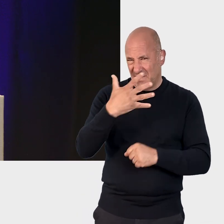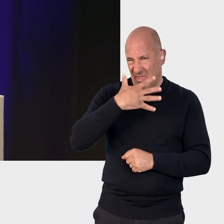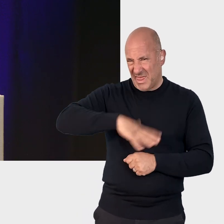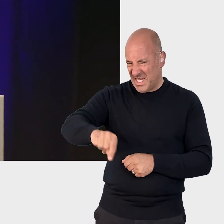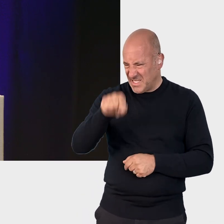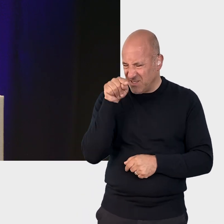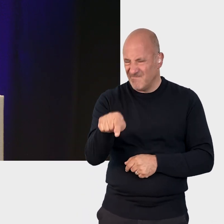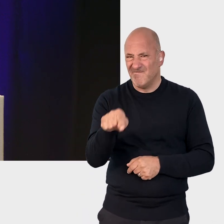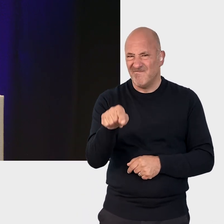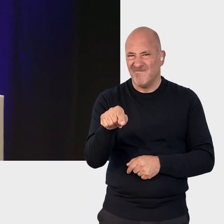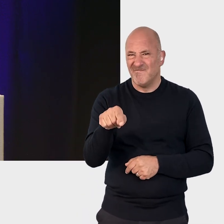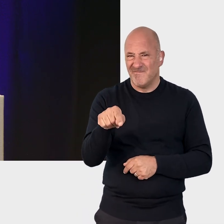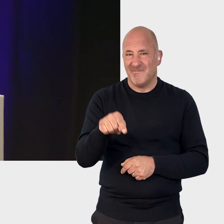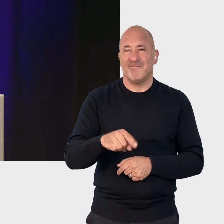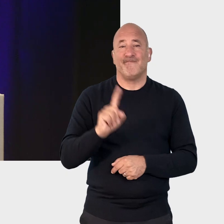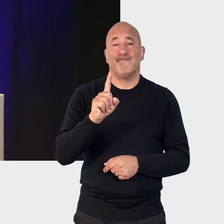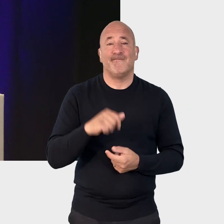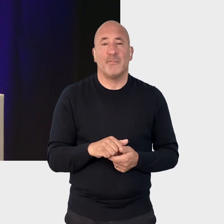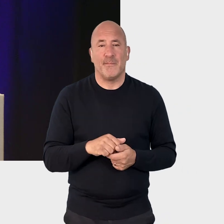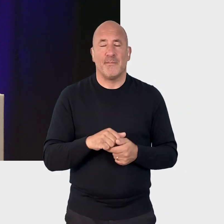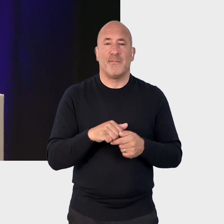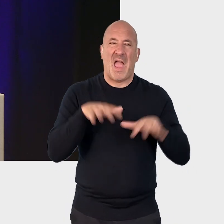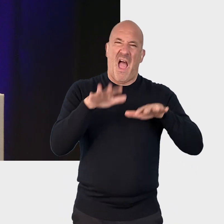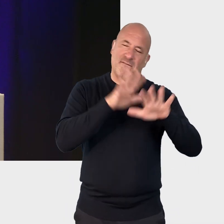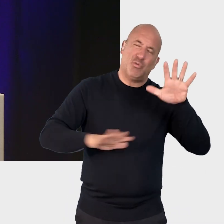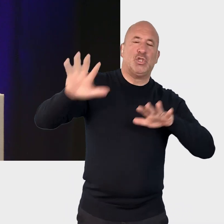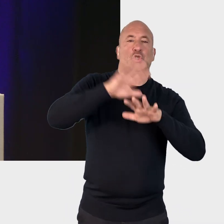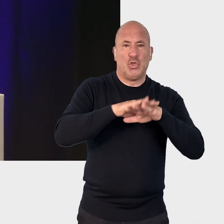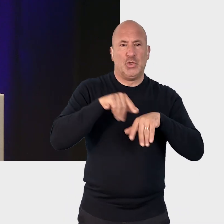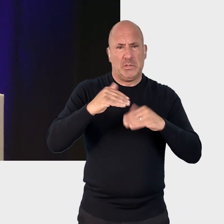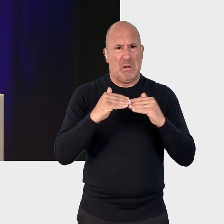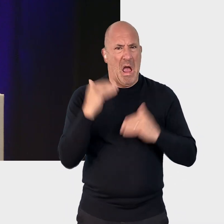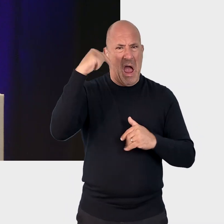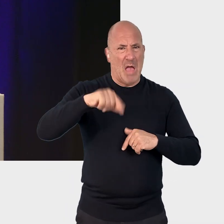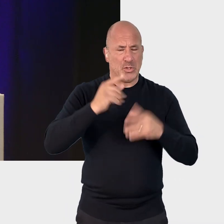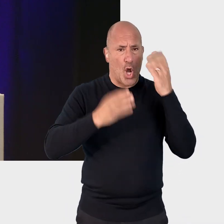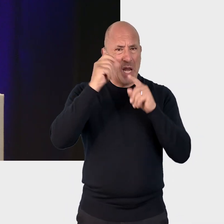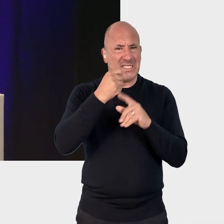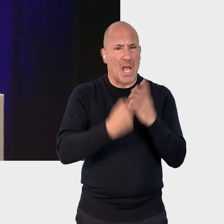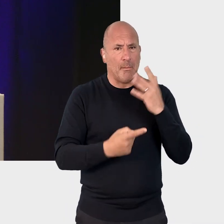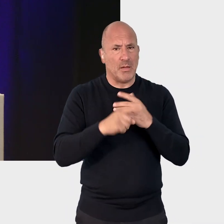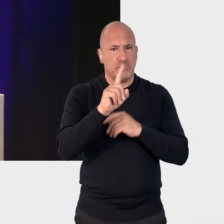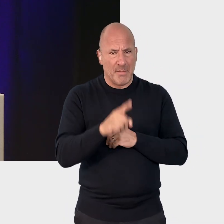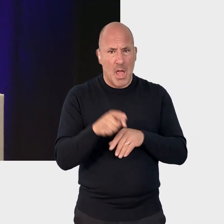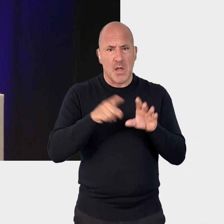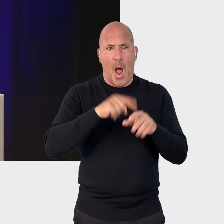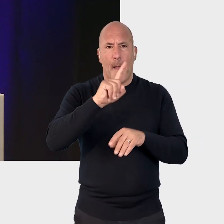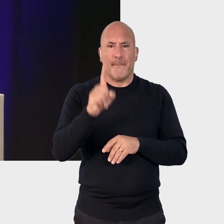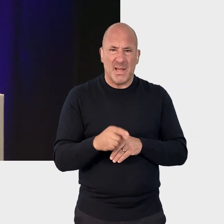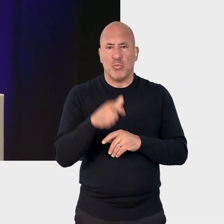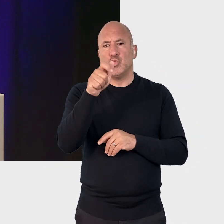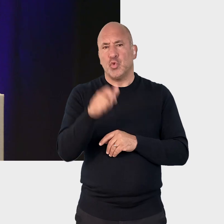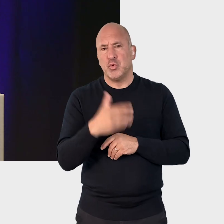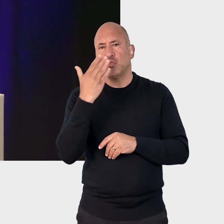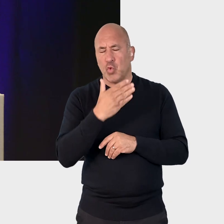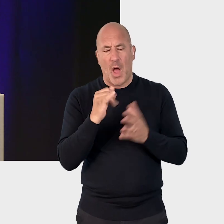our consortium had identified a need within the community. There's a higher rate than national average of learning disabled people and